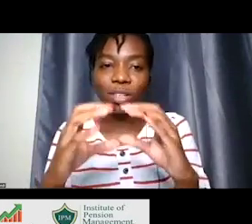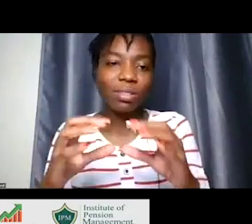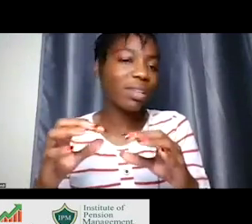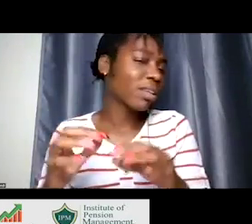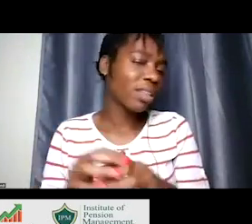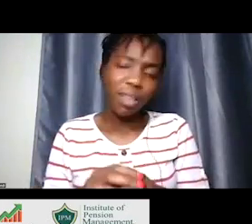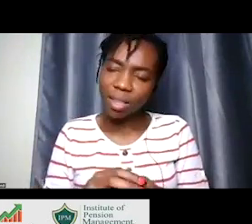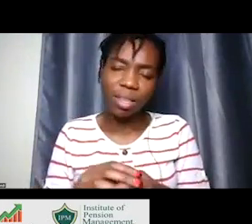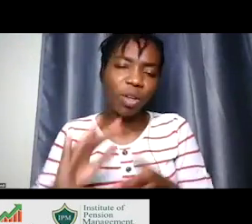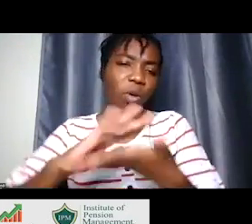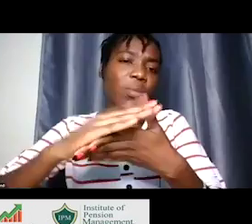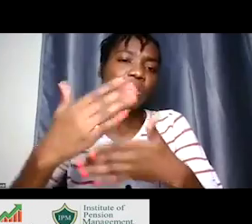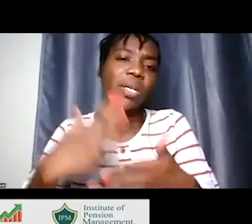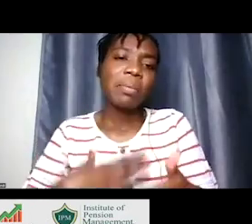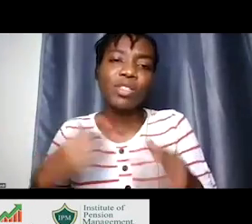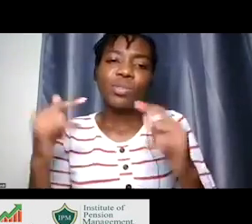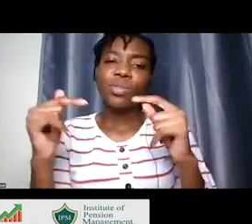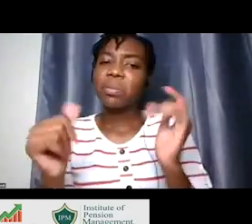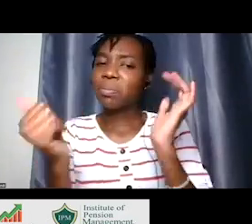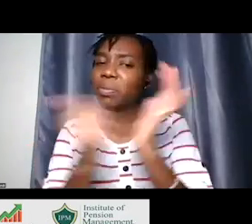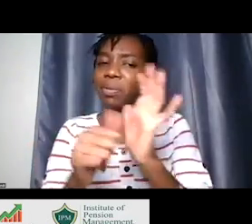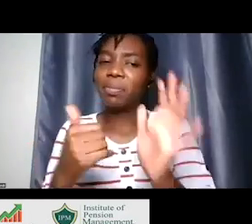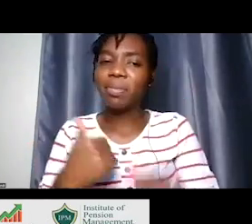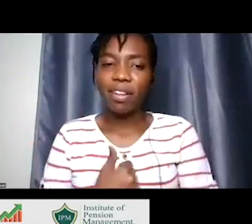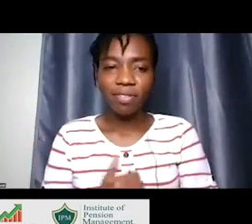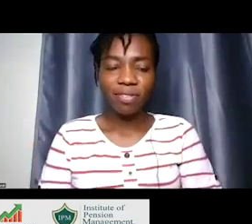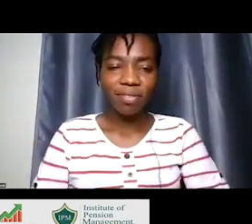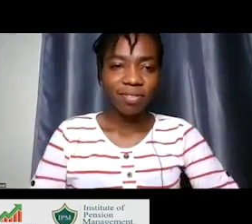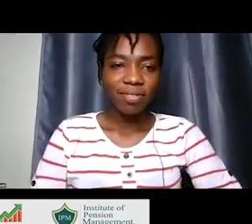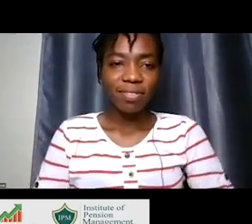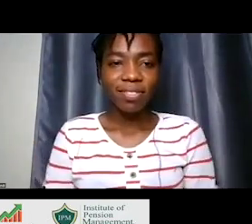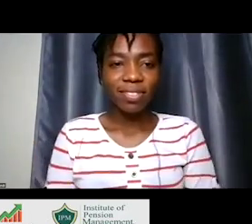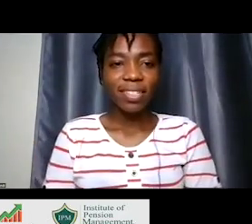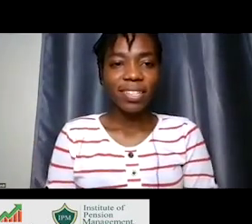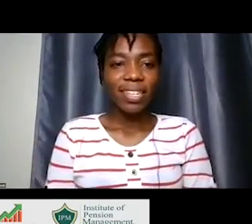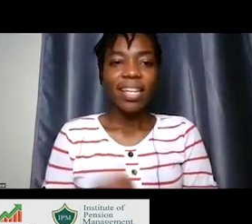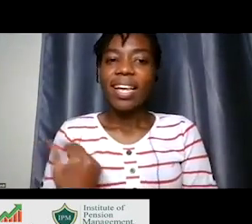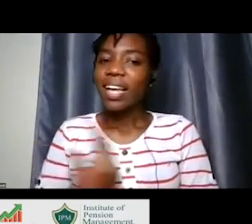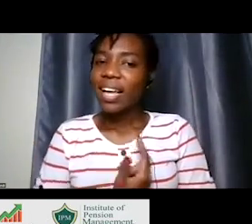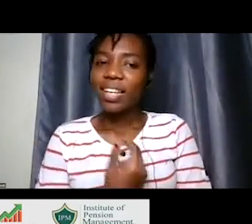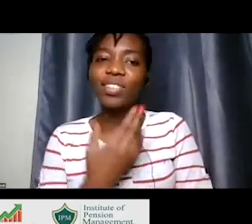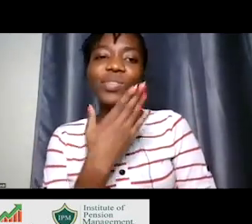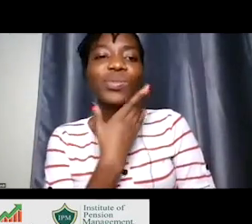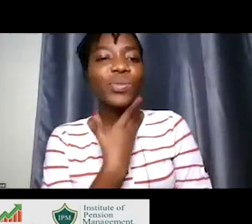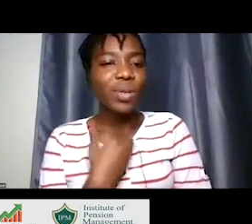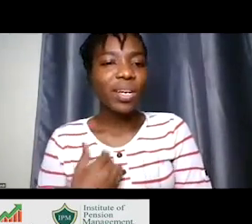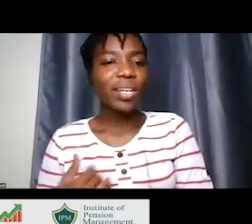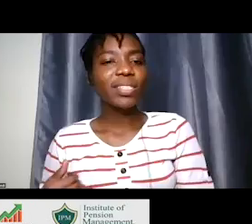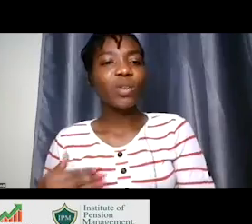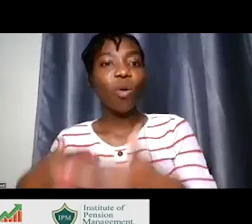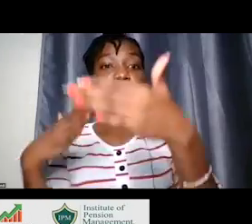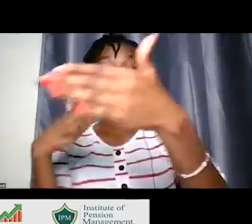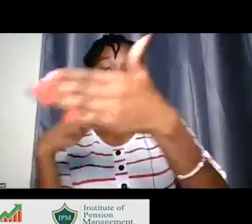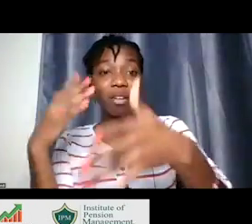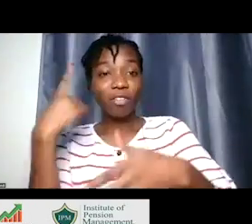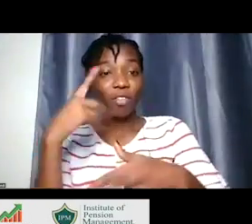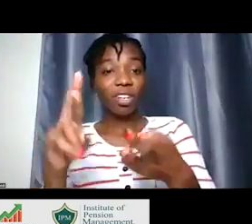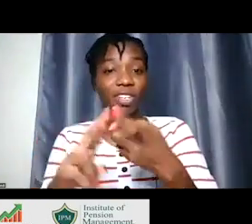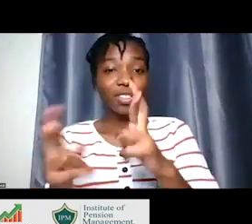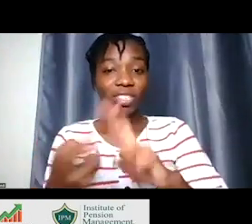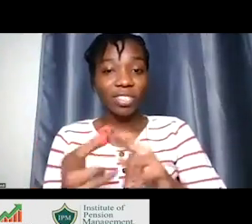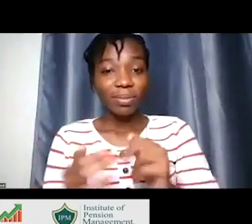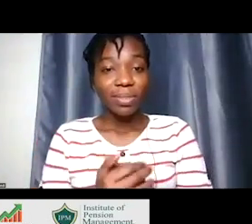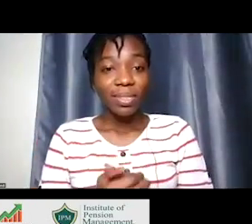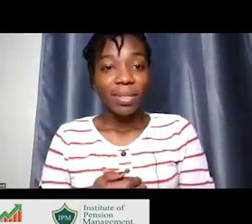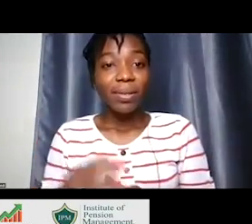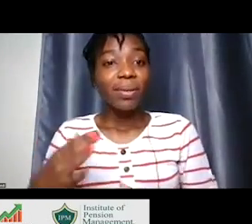so slow, gosh. He doesn't know that we are really looking forward to the opaqueness of relationships today. But then somebody said I hurt